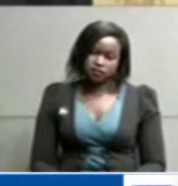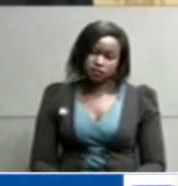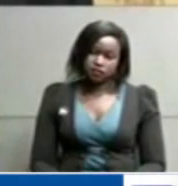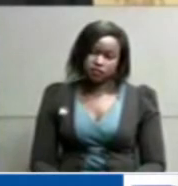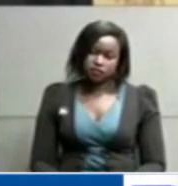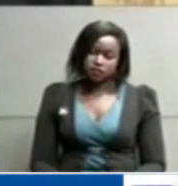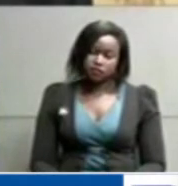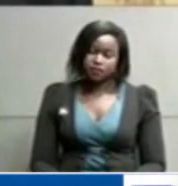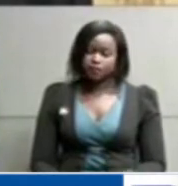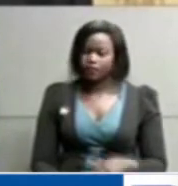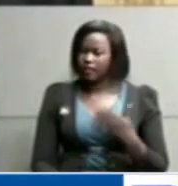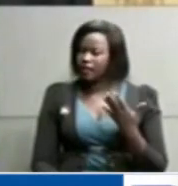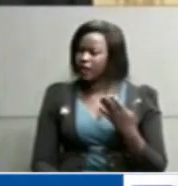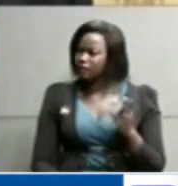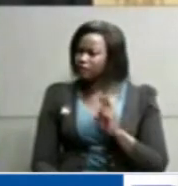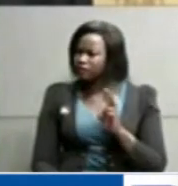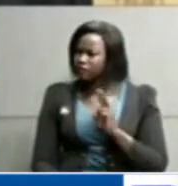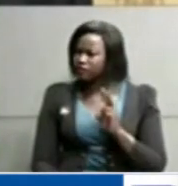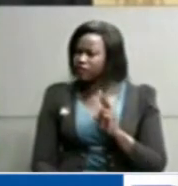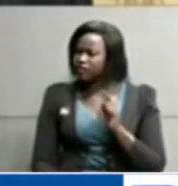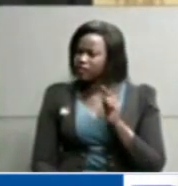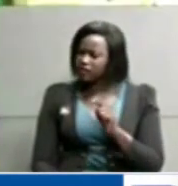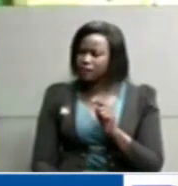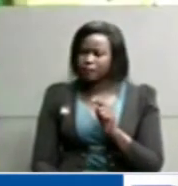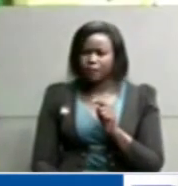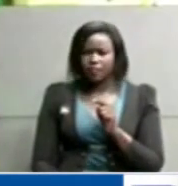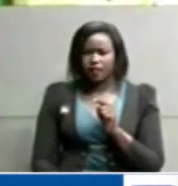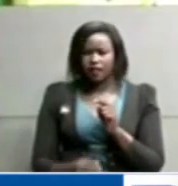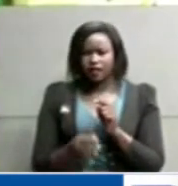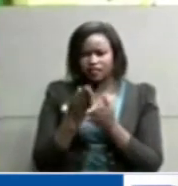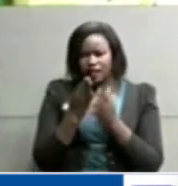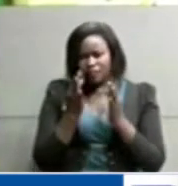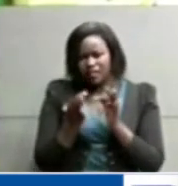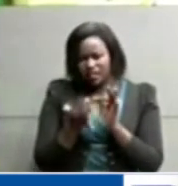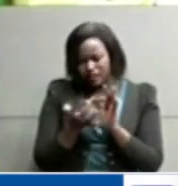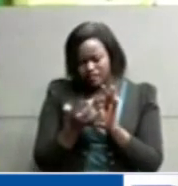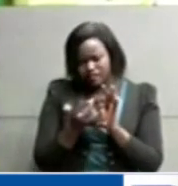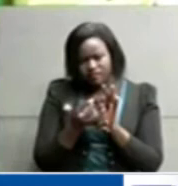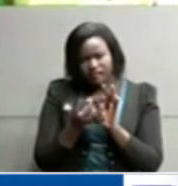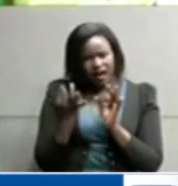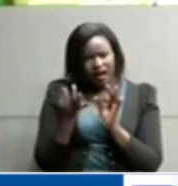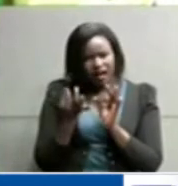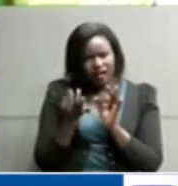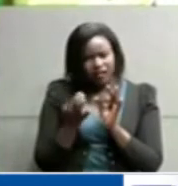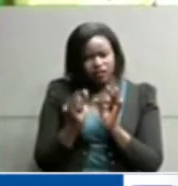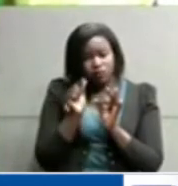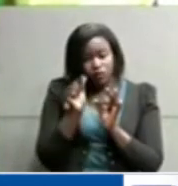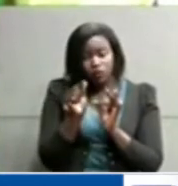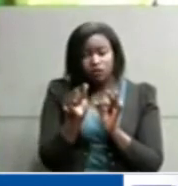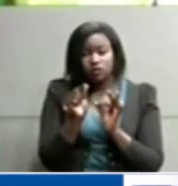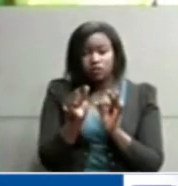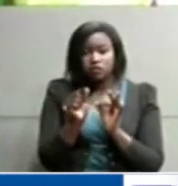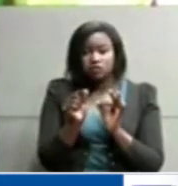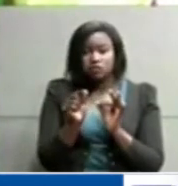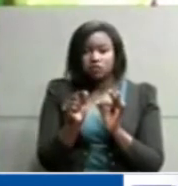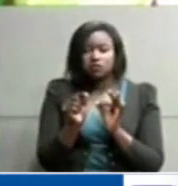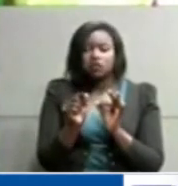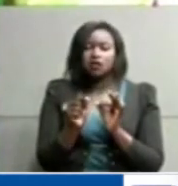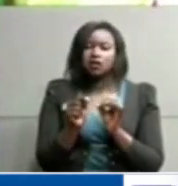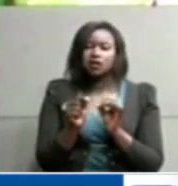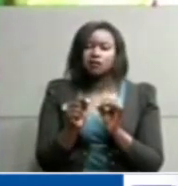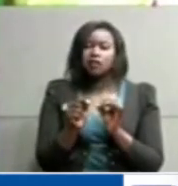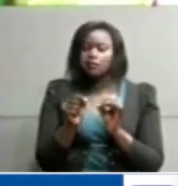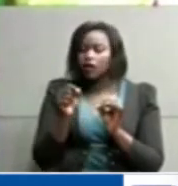It seems this peering may end up by ending up with the touching,